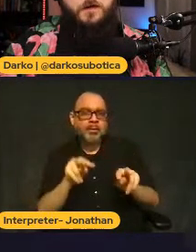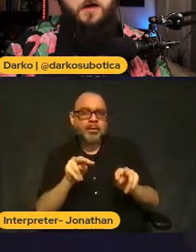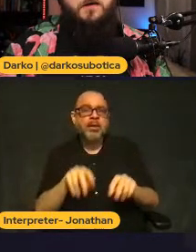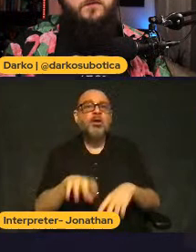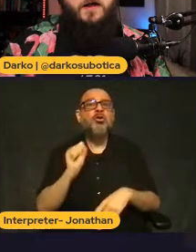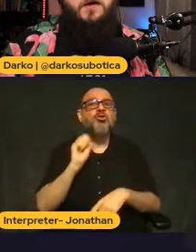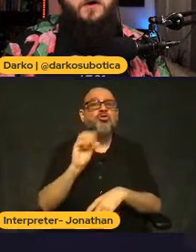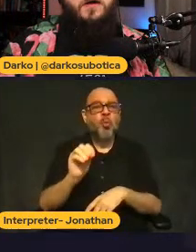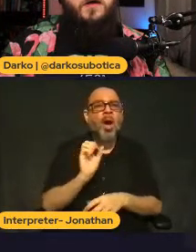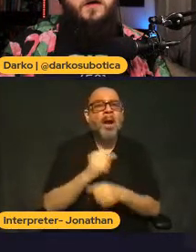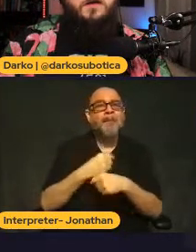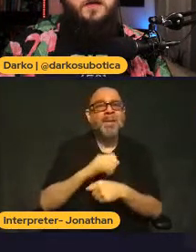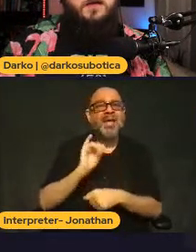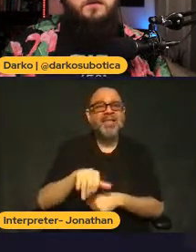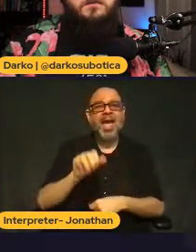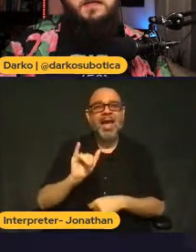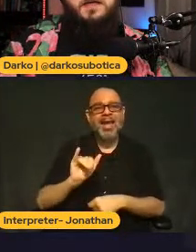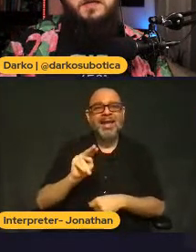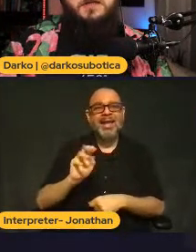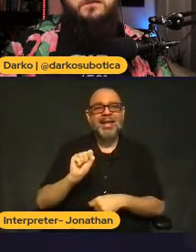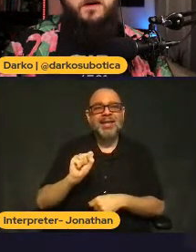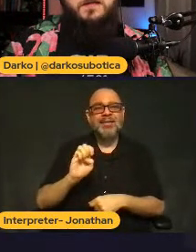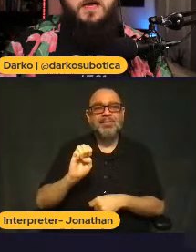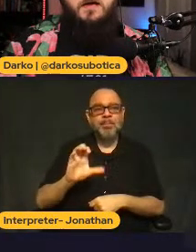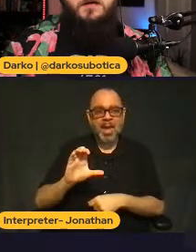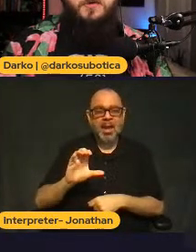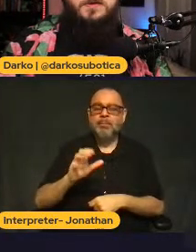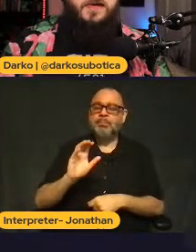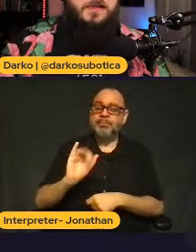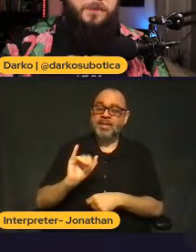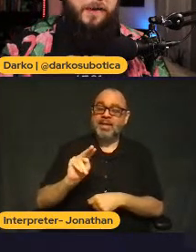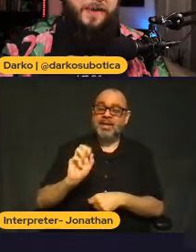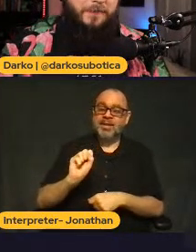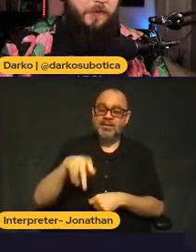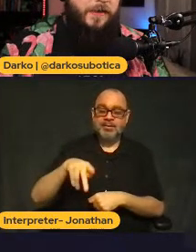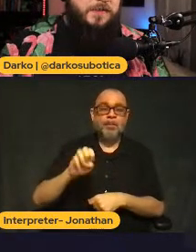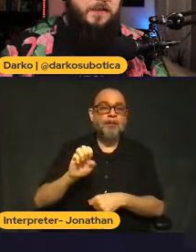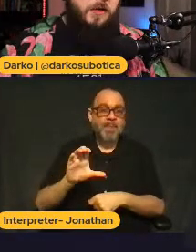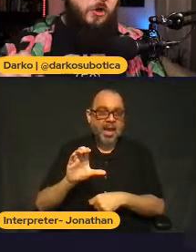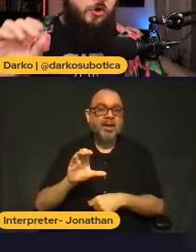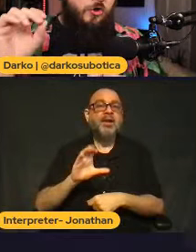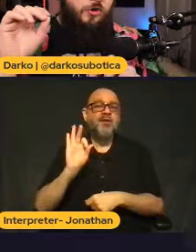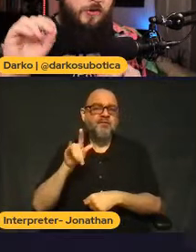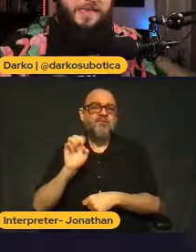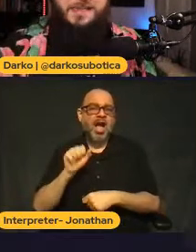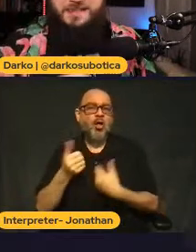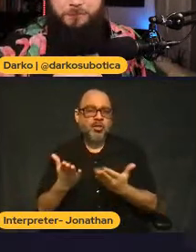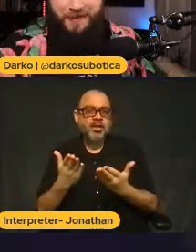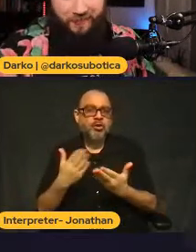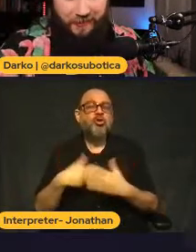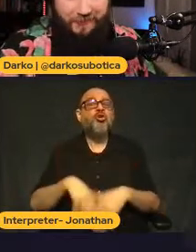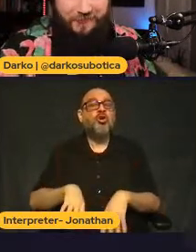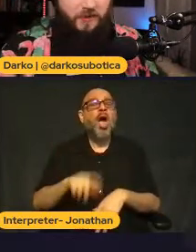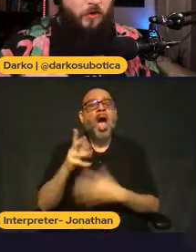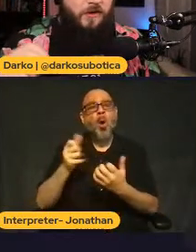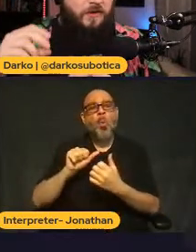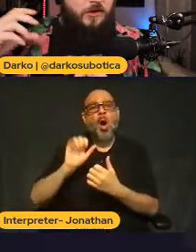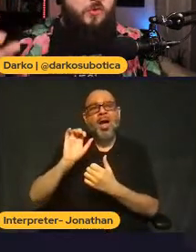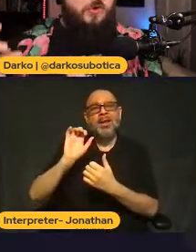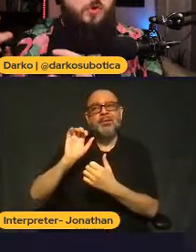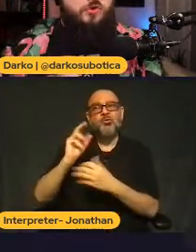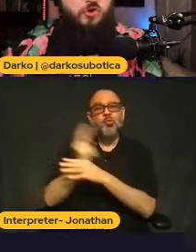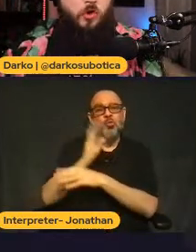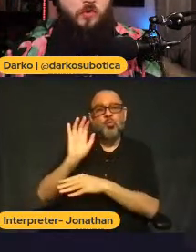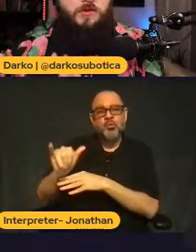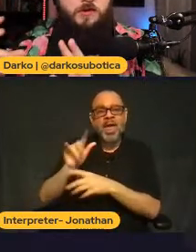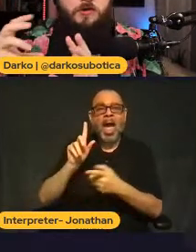inspec file here that basically just defines, hey, use inspec AWS to test my things, or